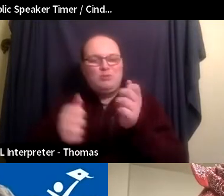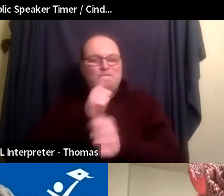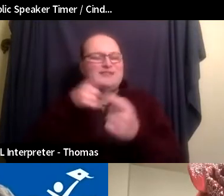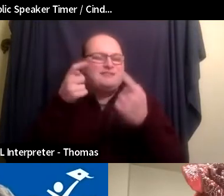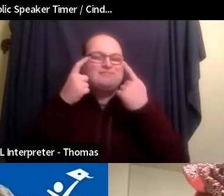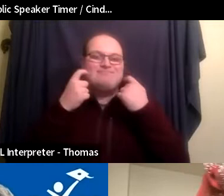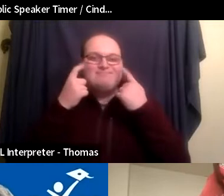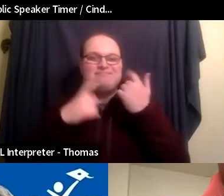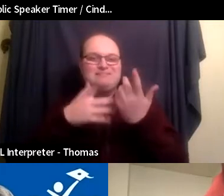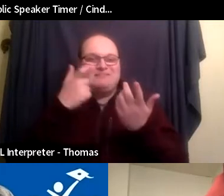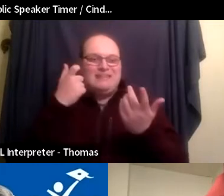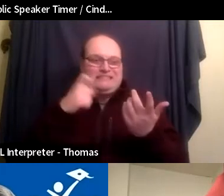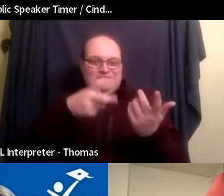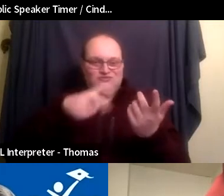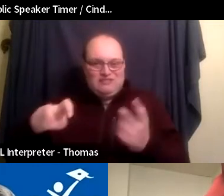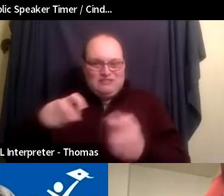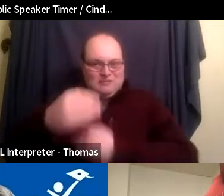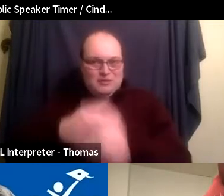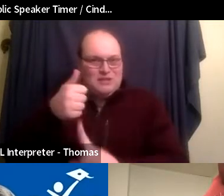it has been a transition for her.